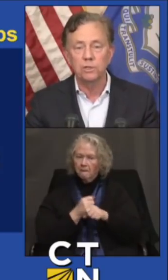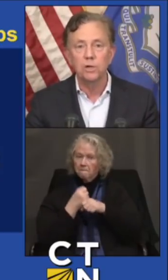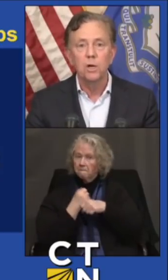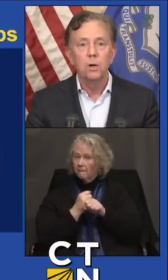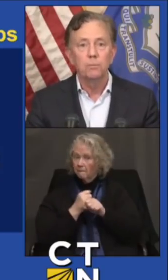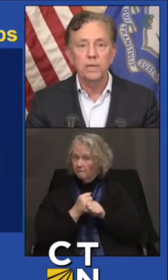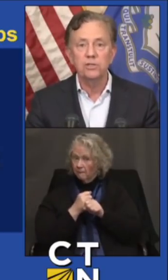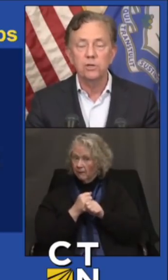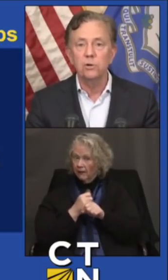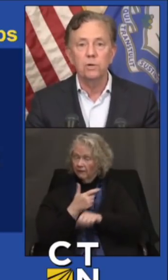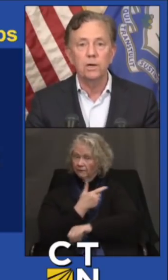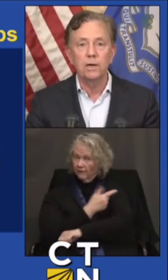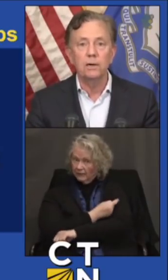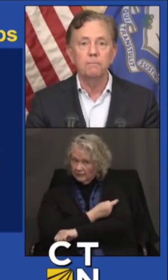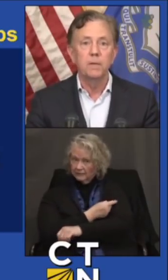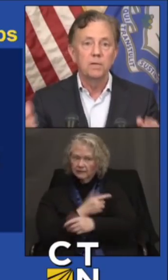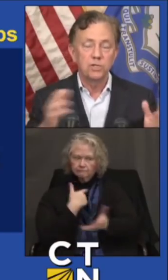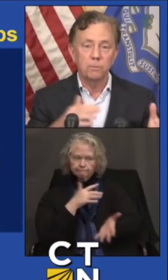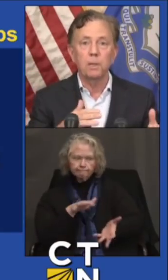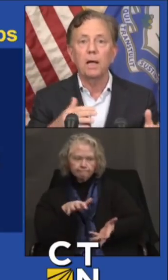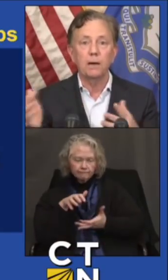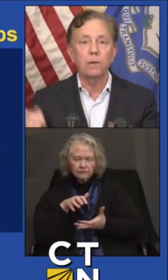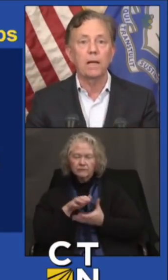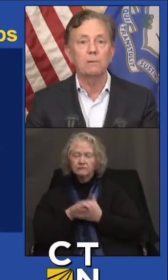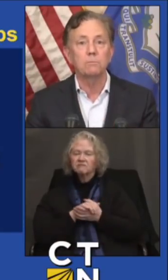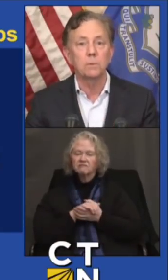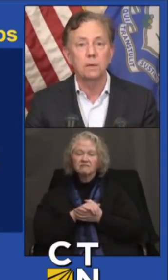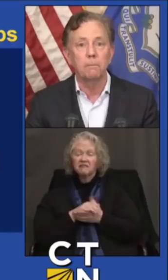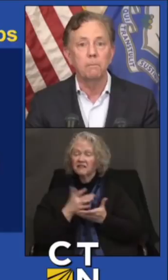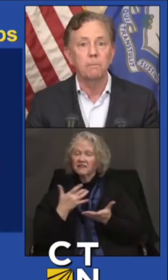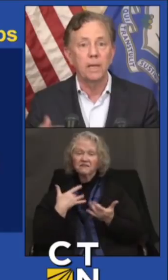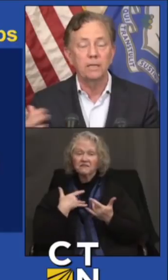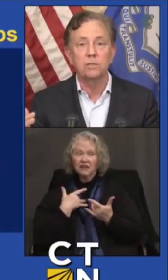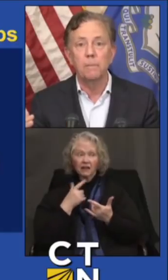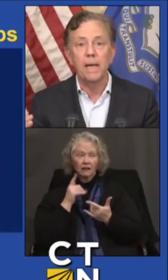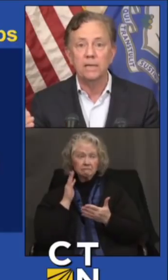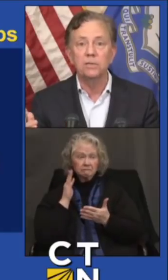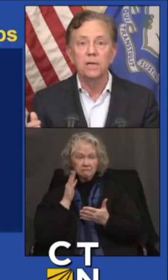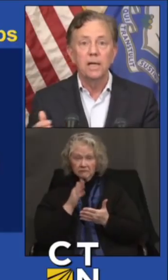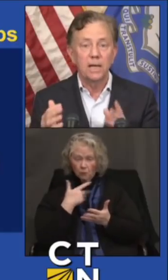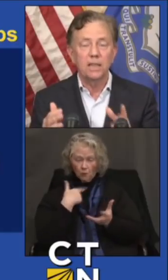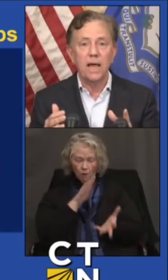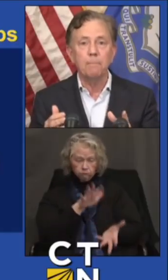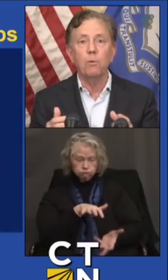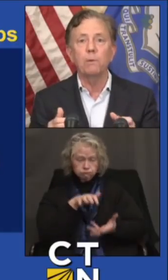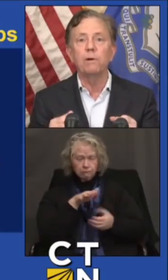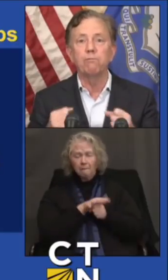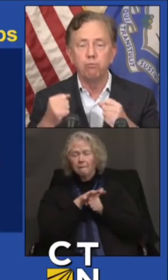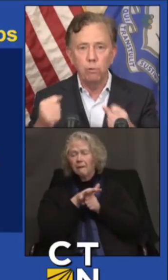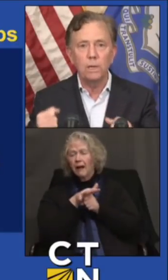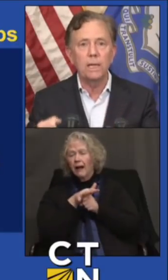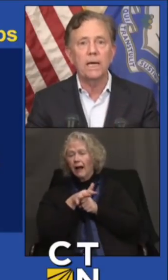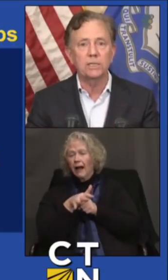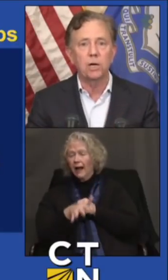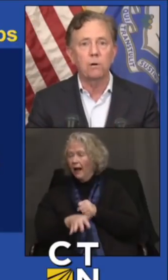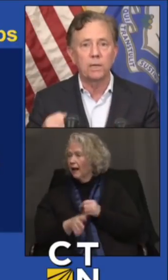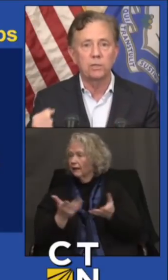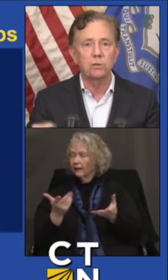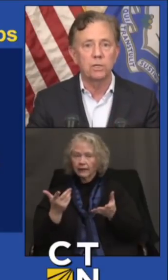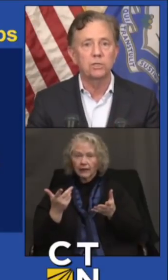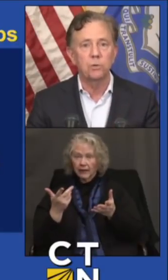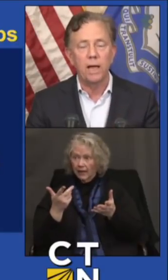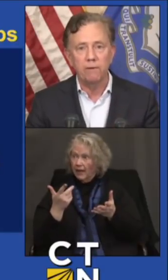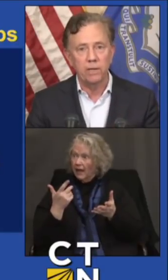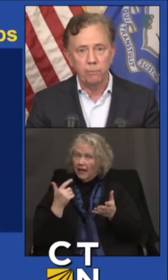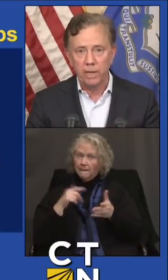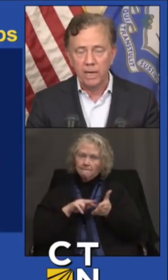to us. Pretty soon, supply will hit demand. And at that point, we've really got to go out